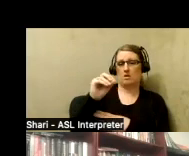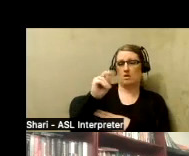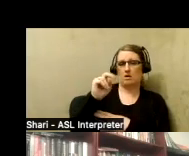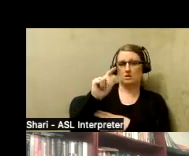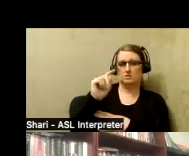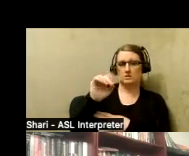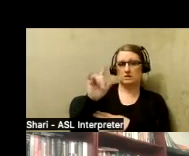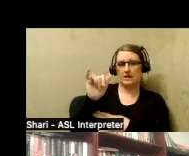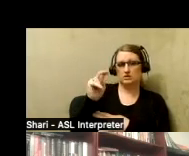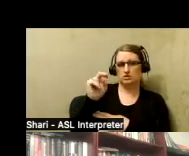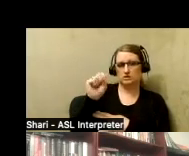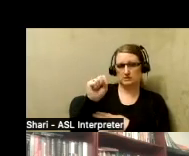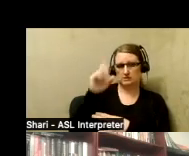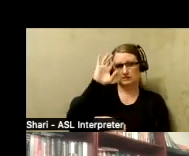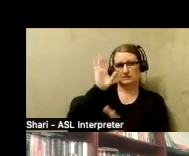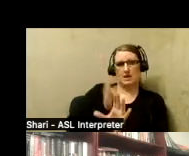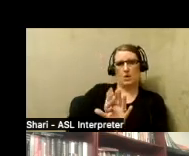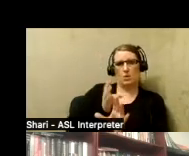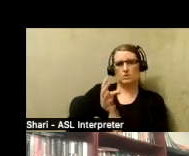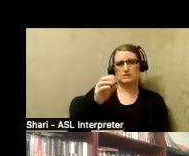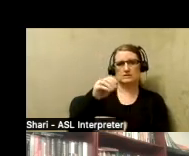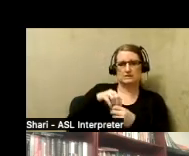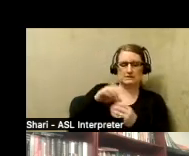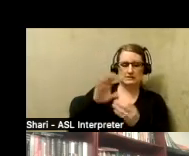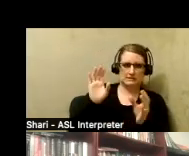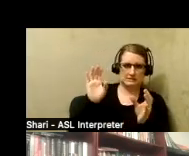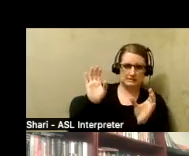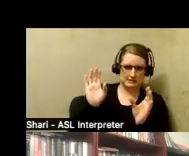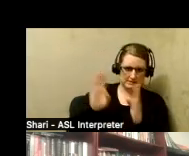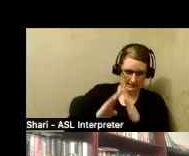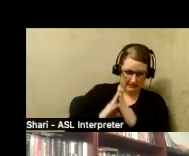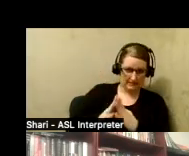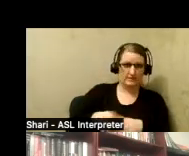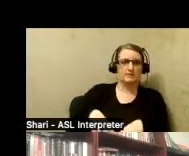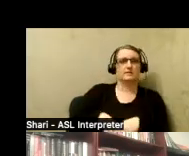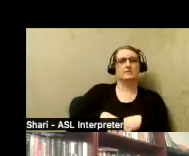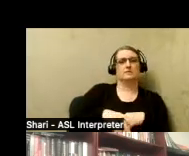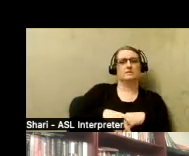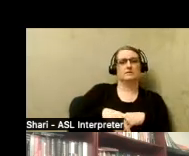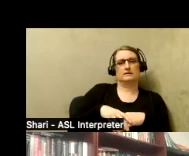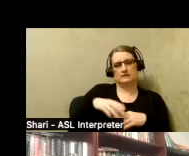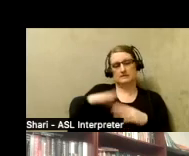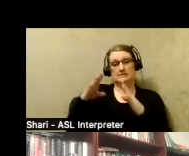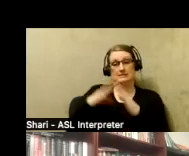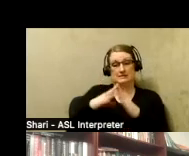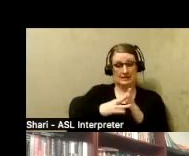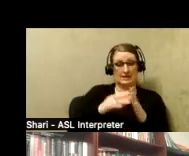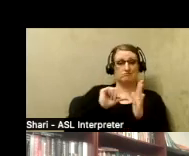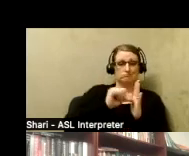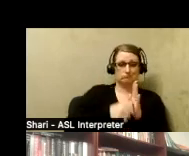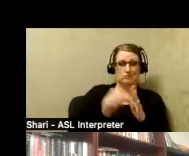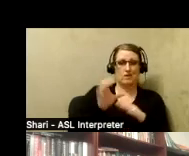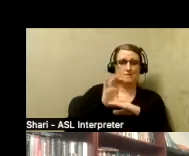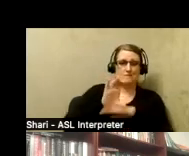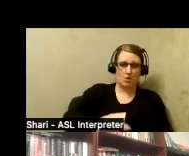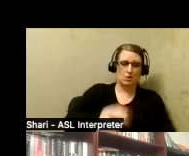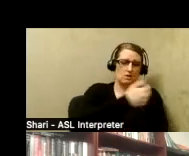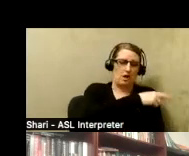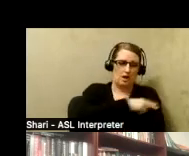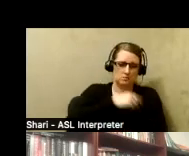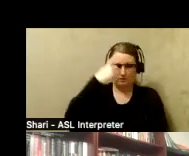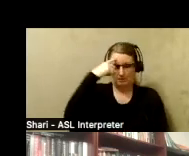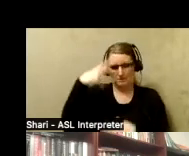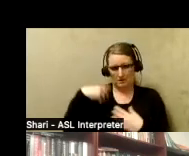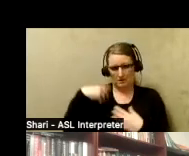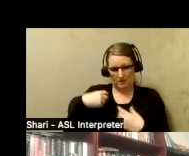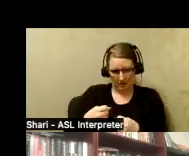Constellations, Psychosis in the City. In the wake of several cities implementing policies to expand forced hospitalizations, their presentation